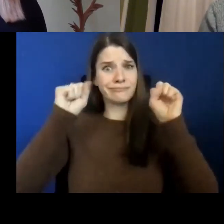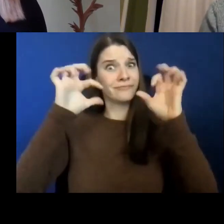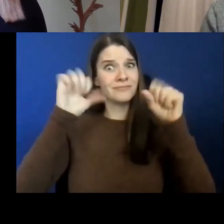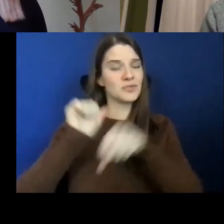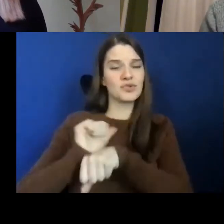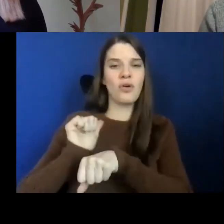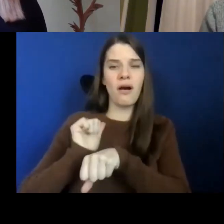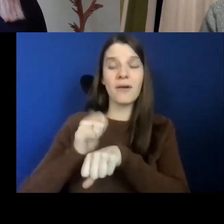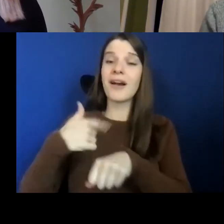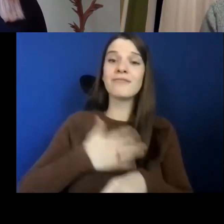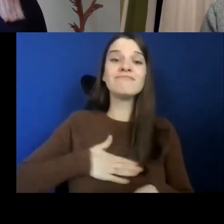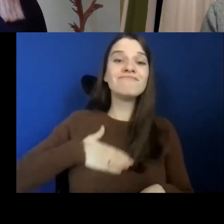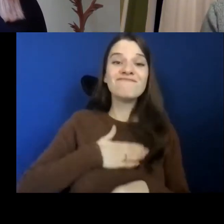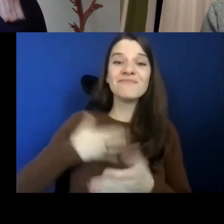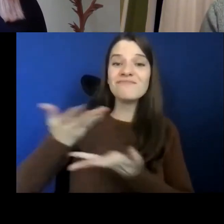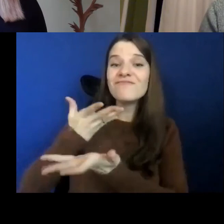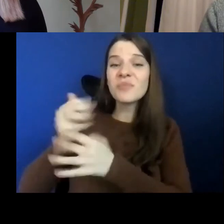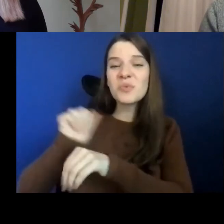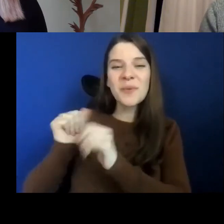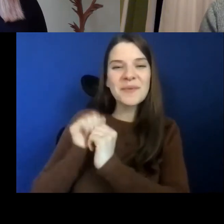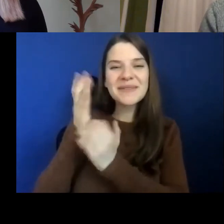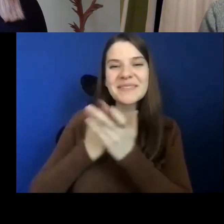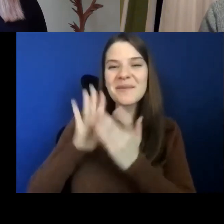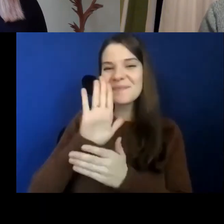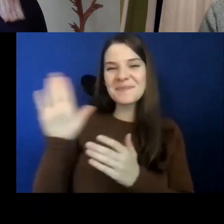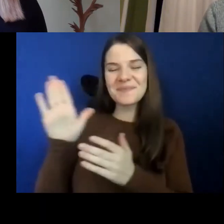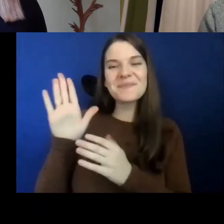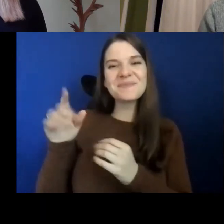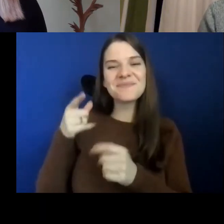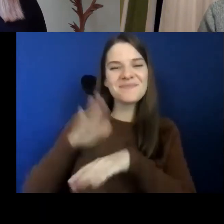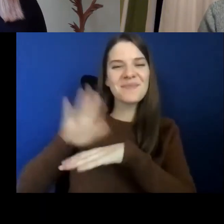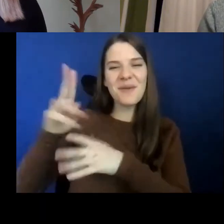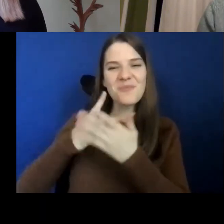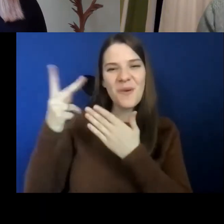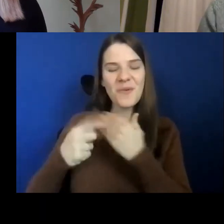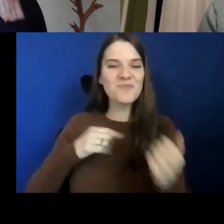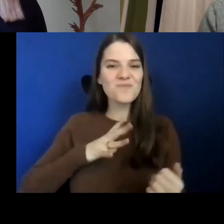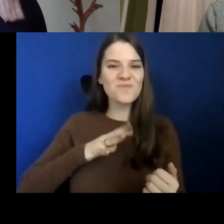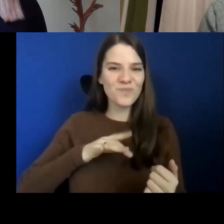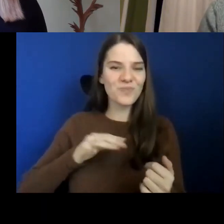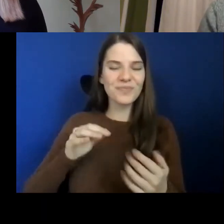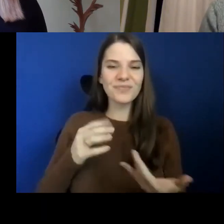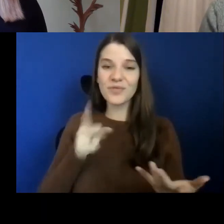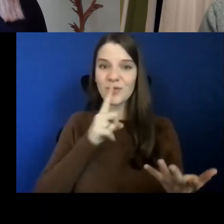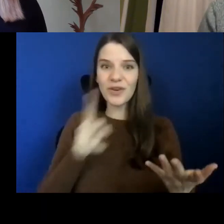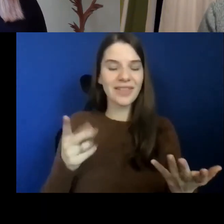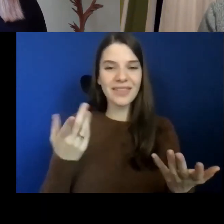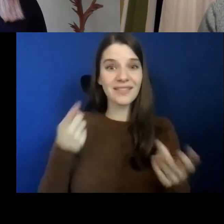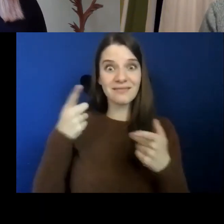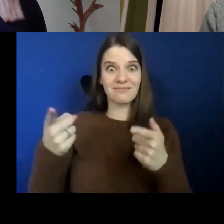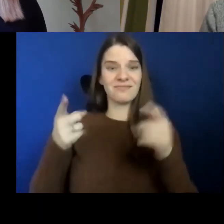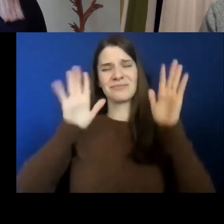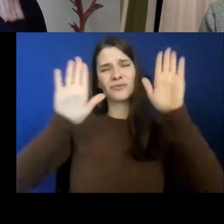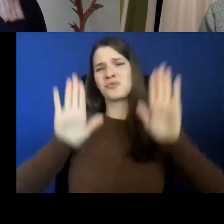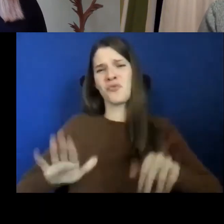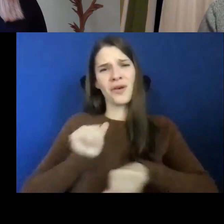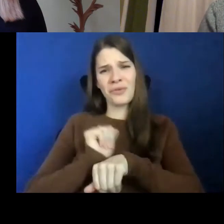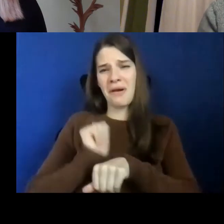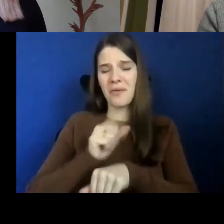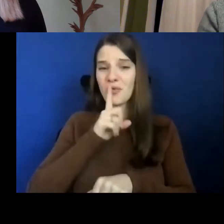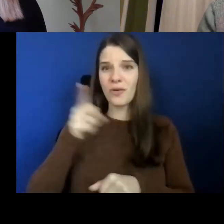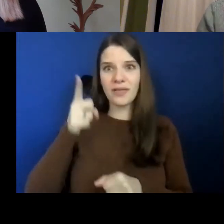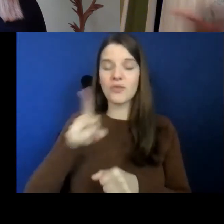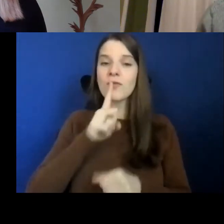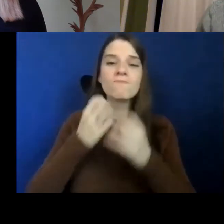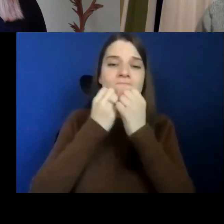I've had the pleasure of working with some of the people on that program, and it's just, they do such a great job. They really